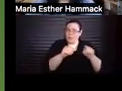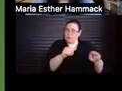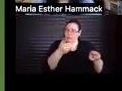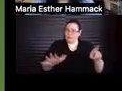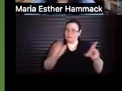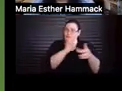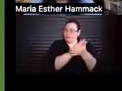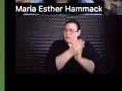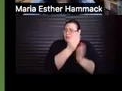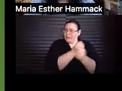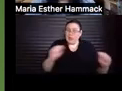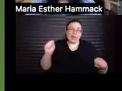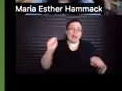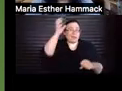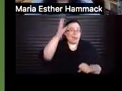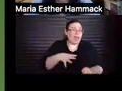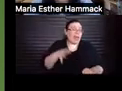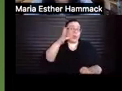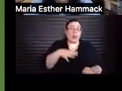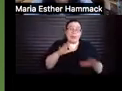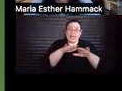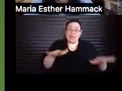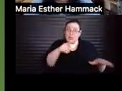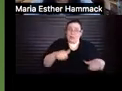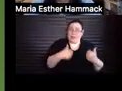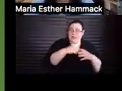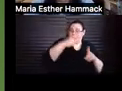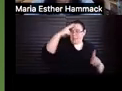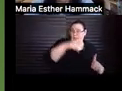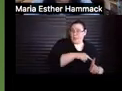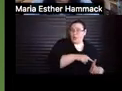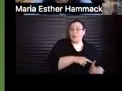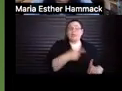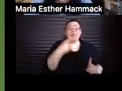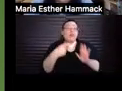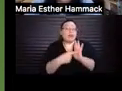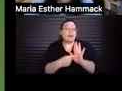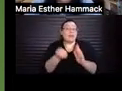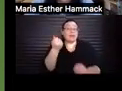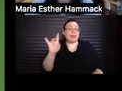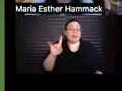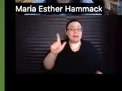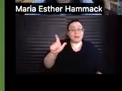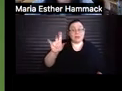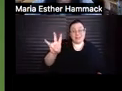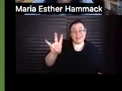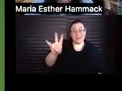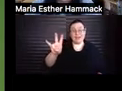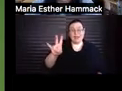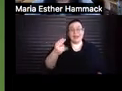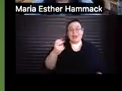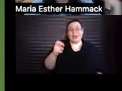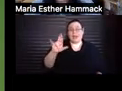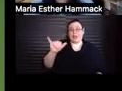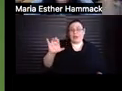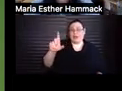free women, men, and children living in Mexico. But for instance, in 1827, Henry Clay